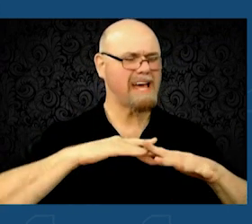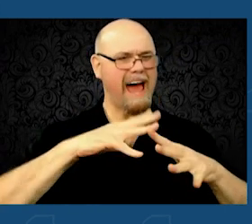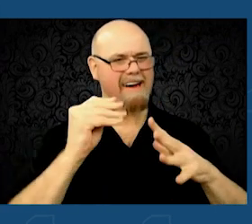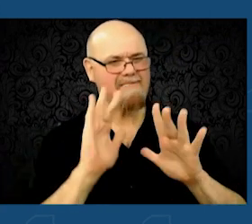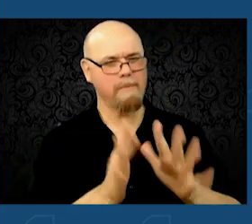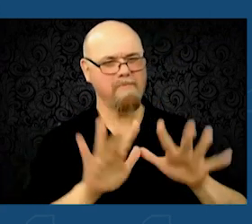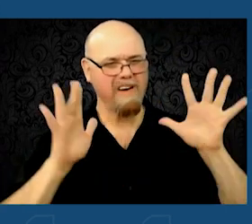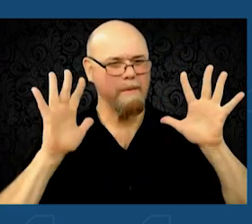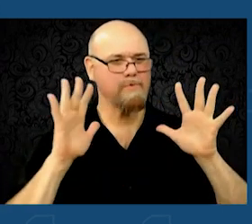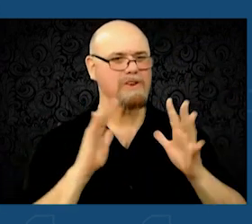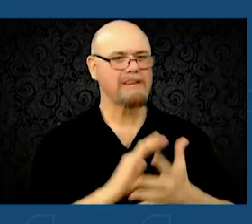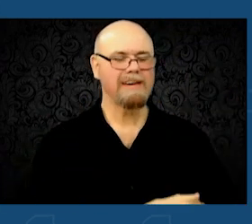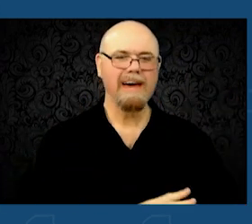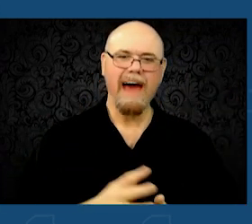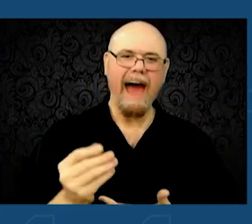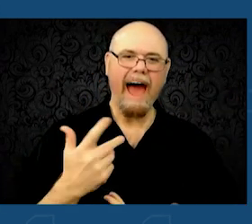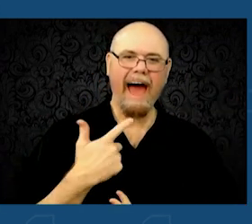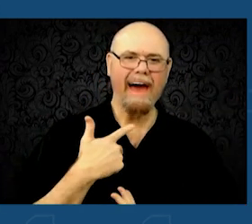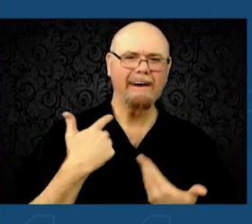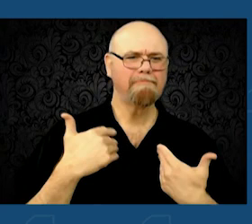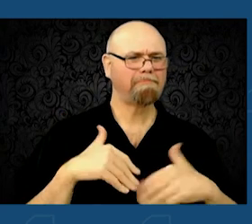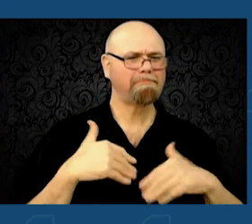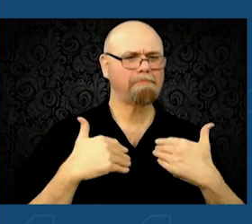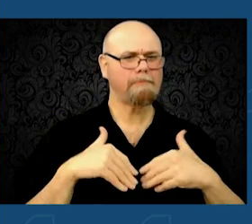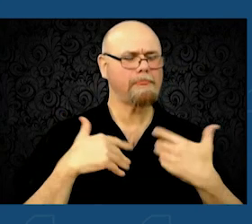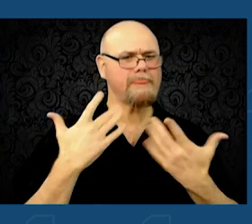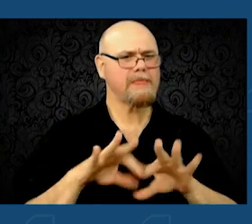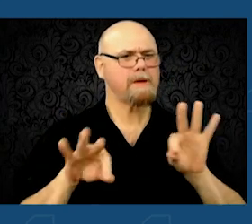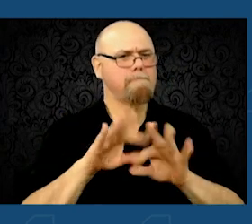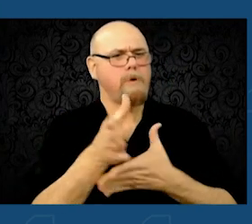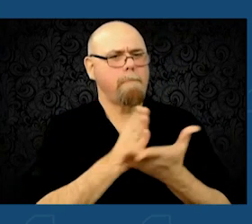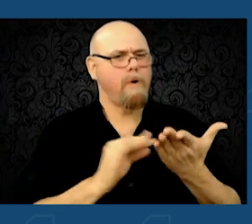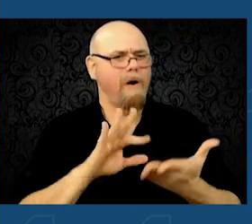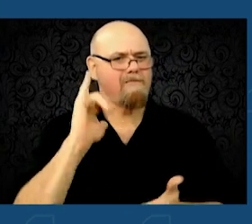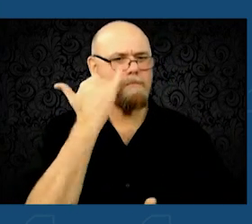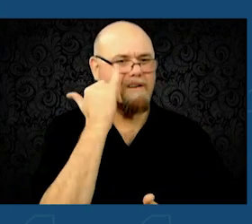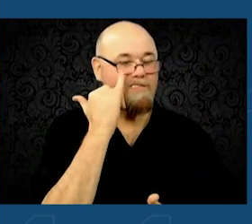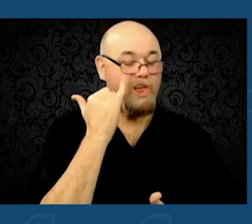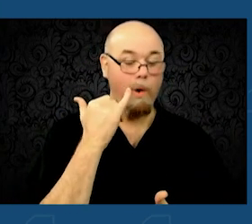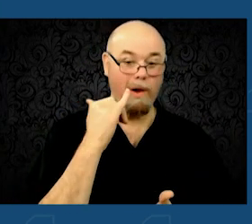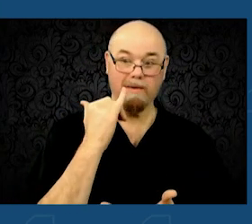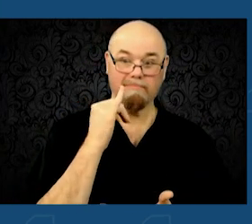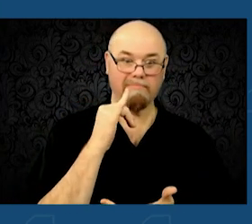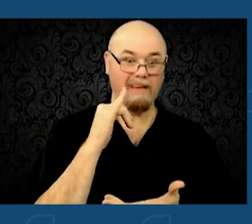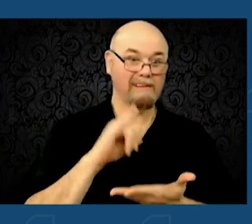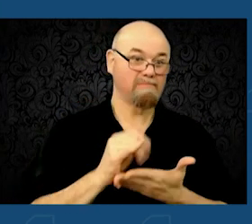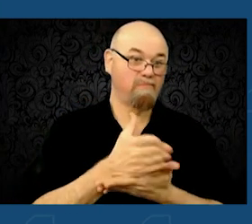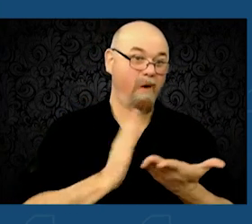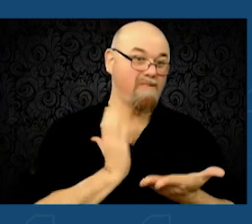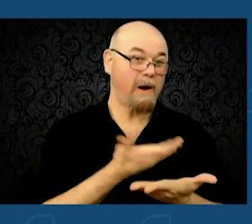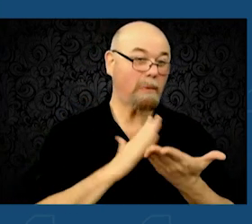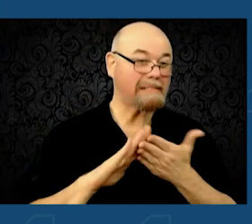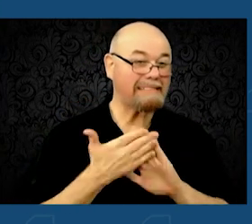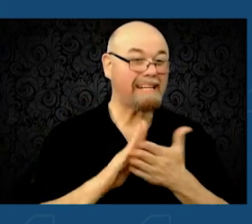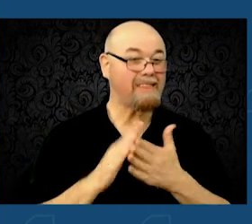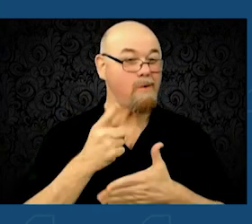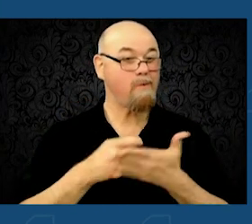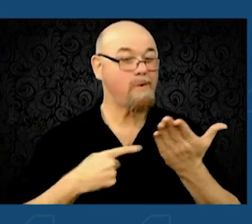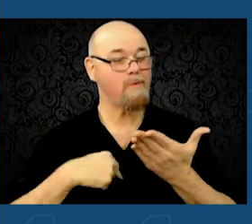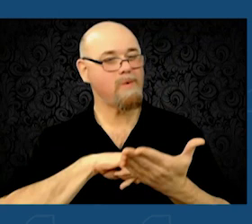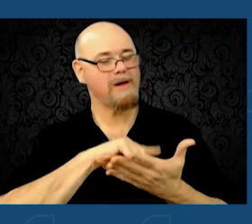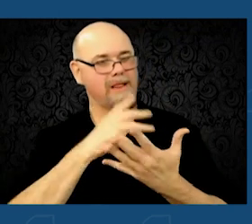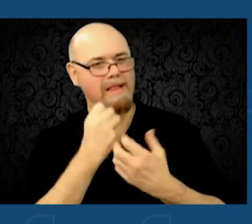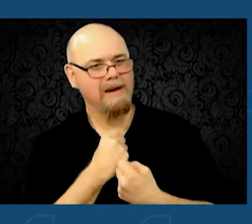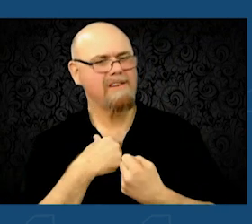it's a huge part of what makes Buffalo the city we know and love. The Cultural Institute, it's going to be a celebration